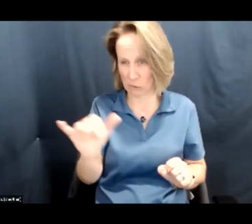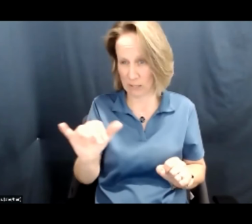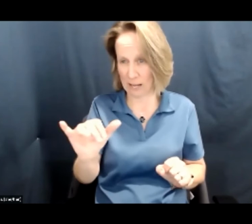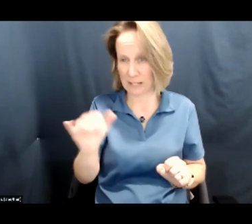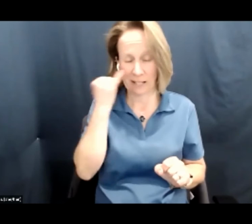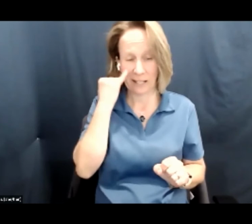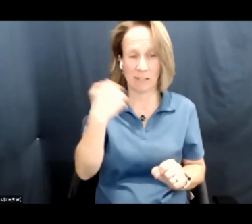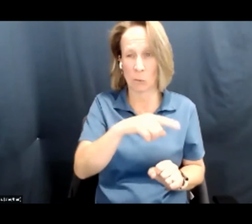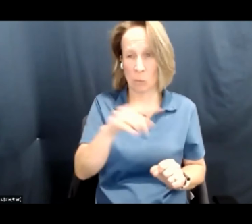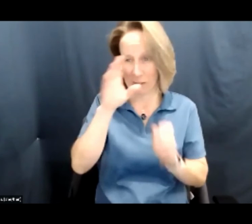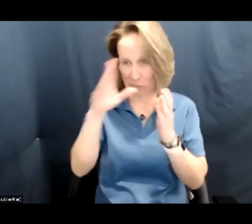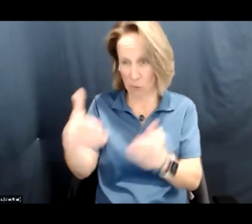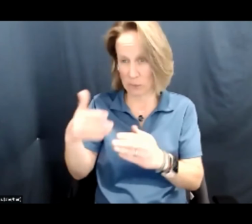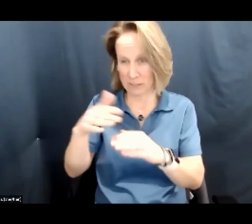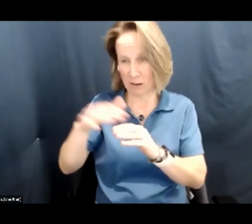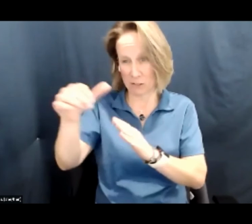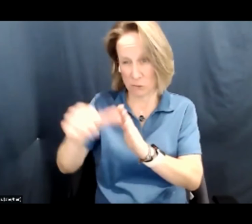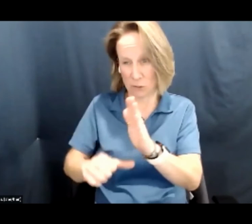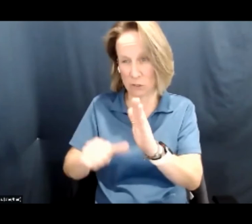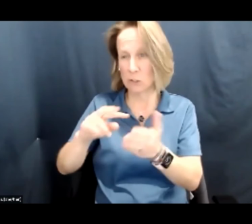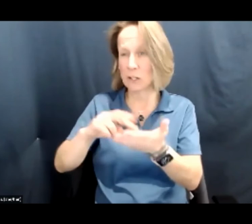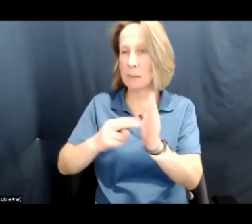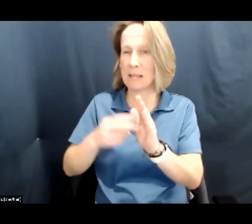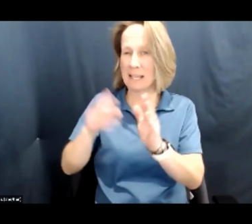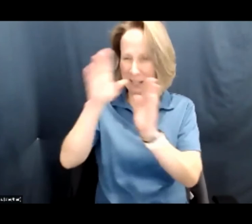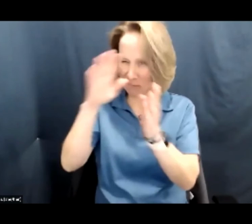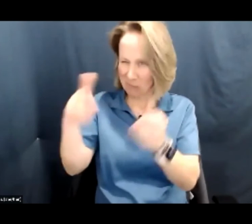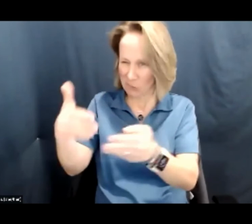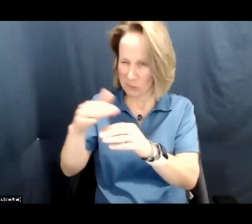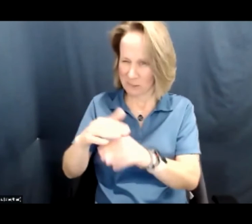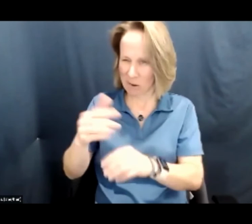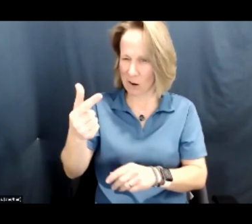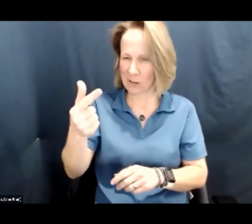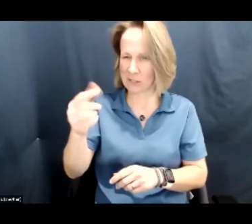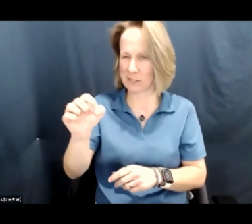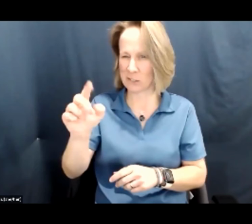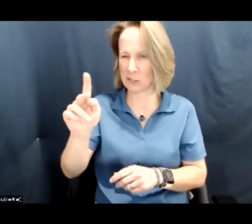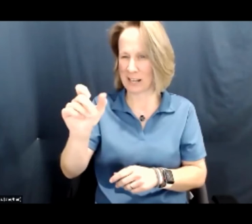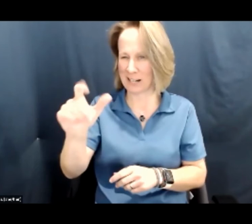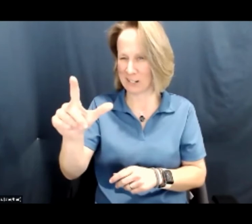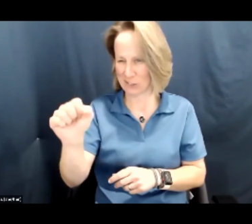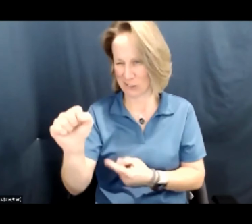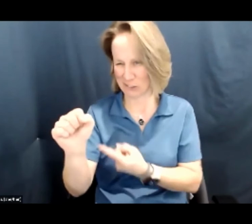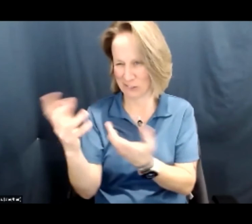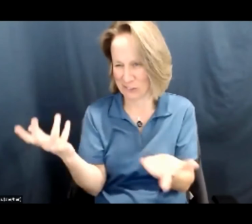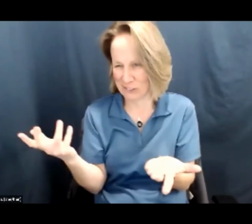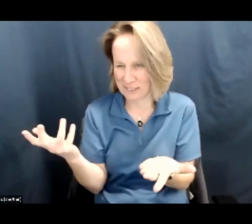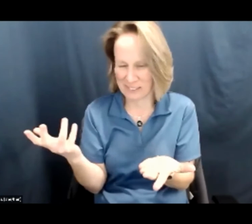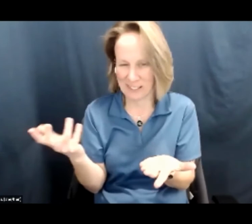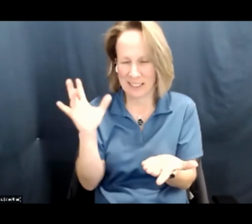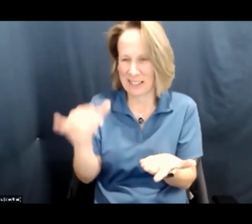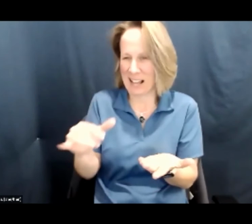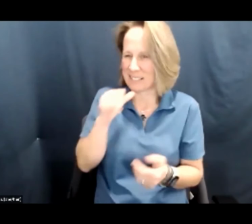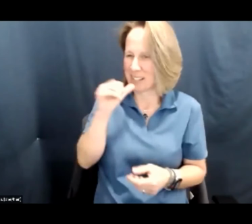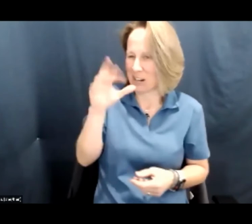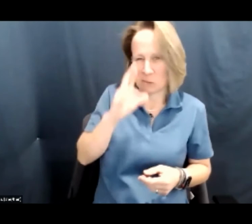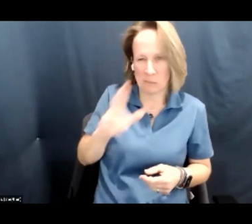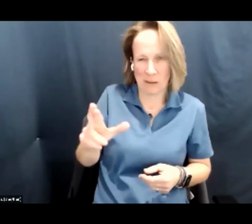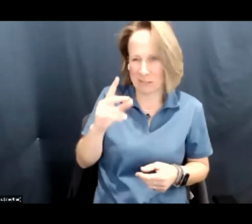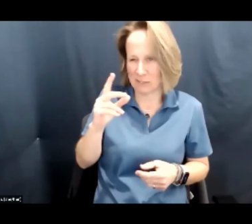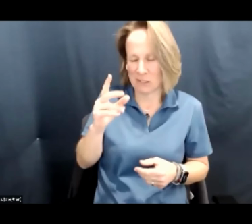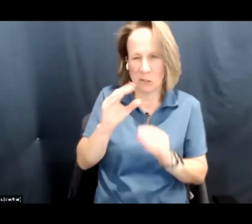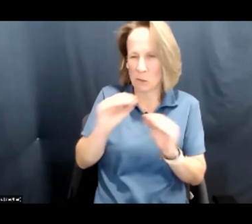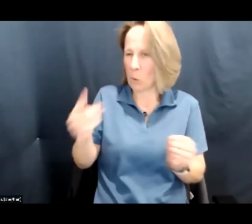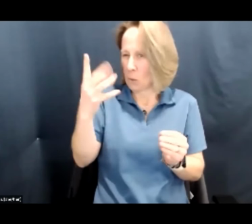focus on genitals, which can be really disrespectful to a lot of trans people, right? Nobody wants to be asked about their genitals.